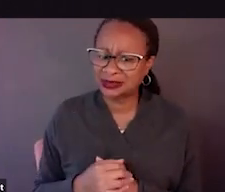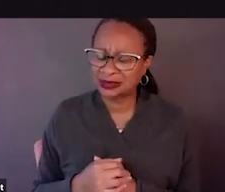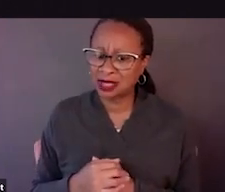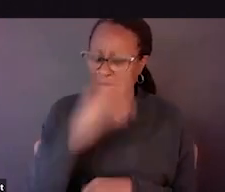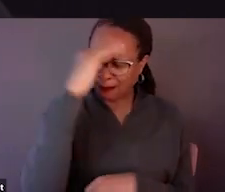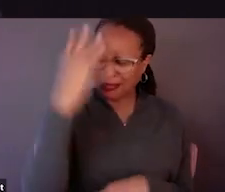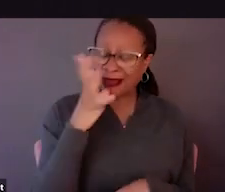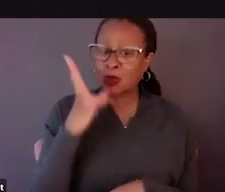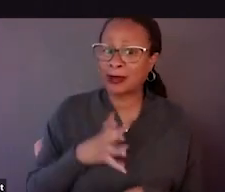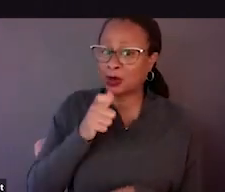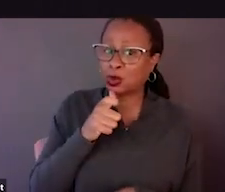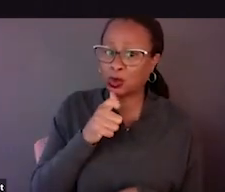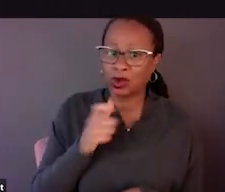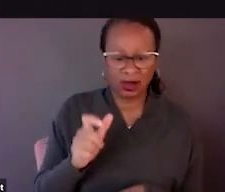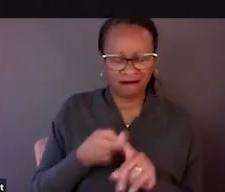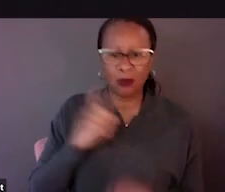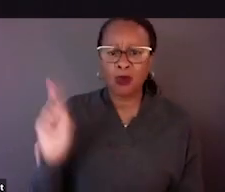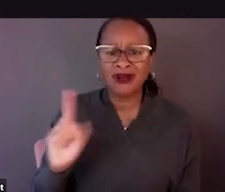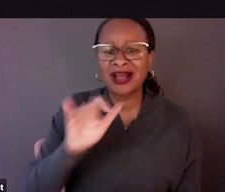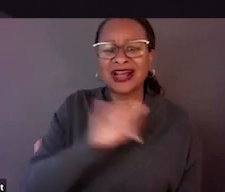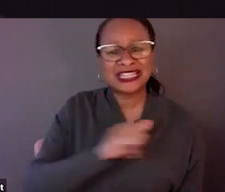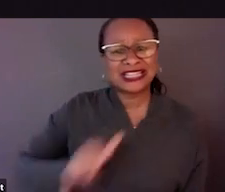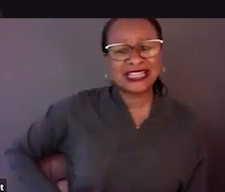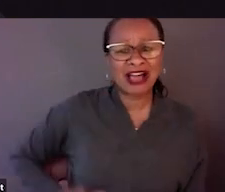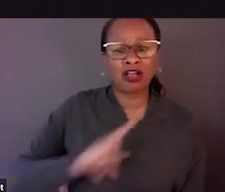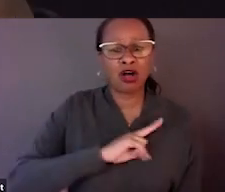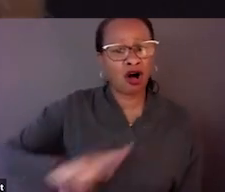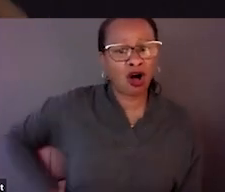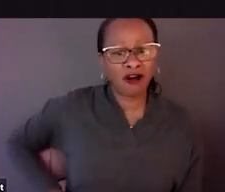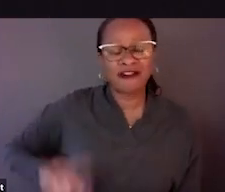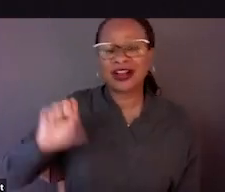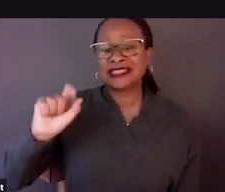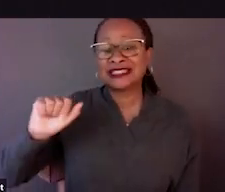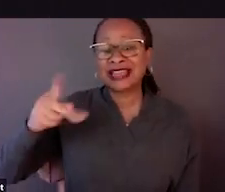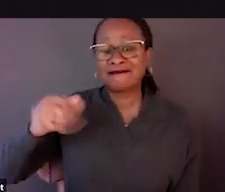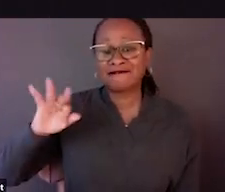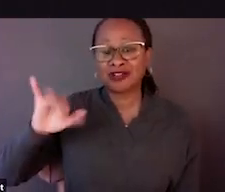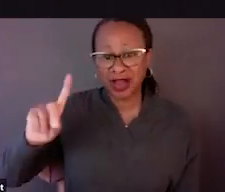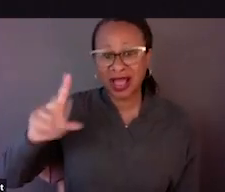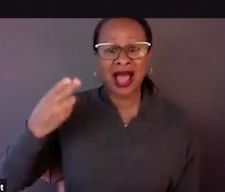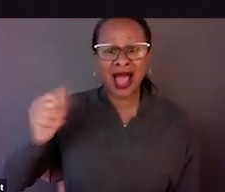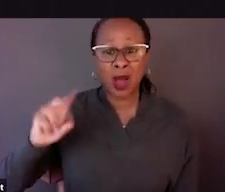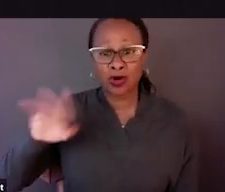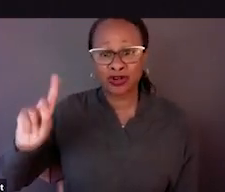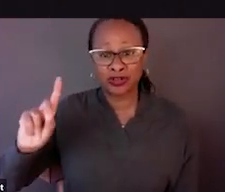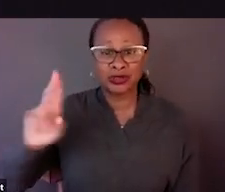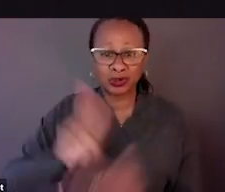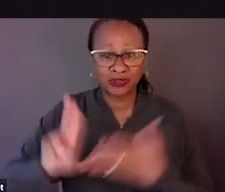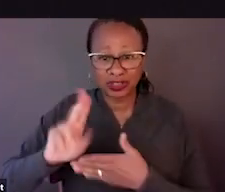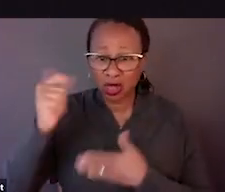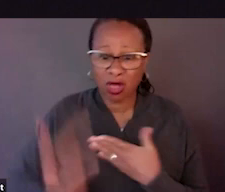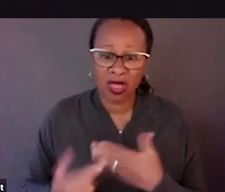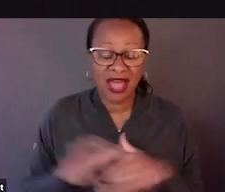black women who are at Yale and Stanford and Harvard and Howard, and they were doing this work, and I was like, this